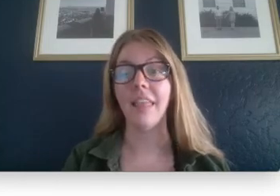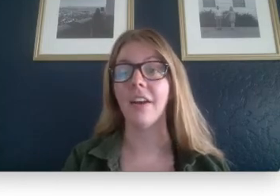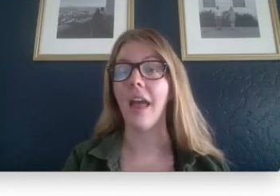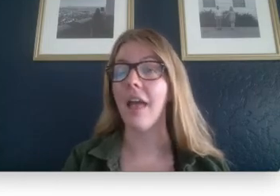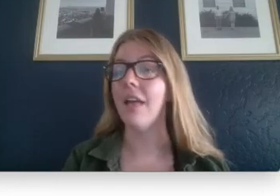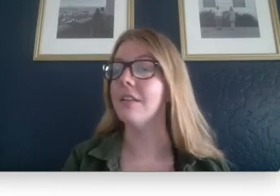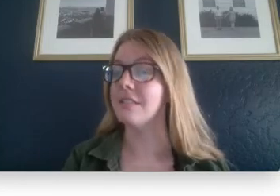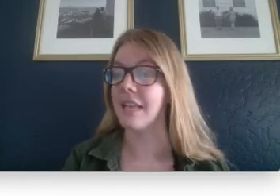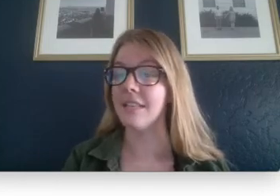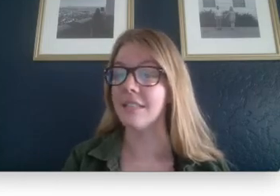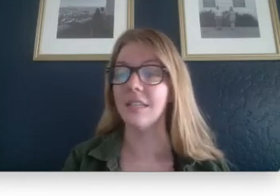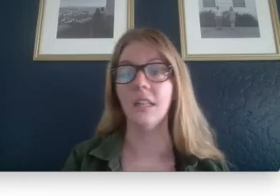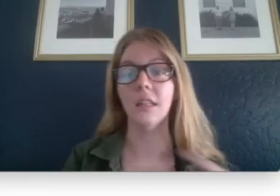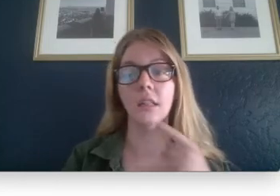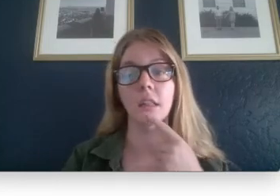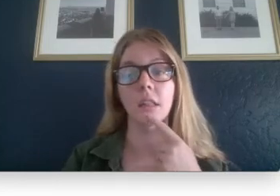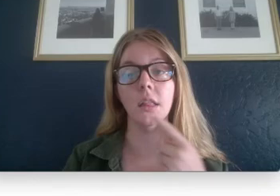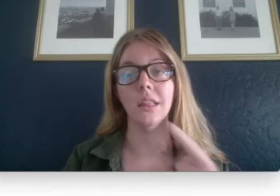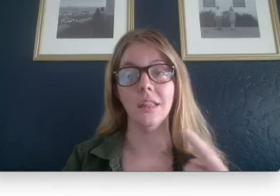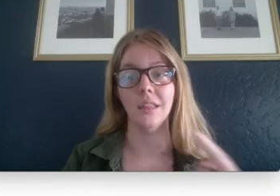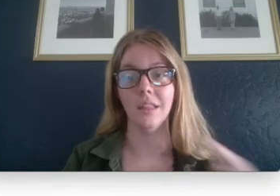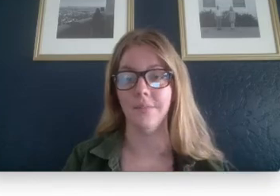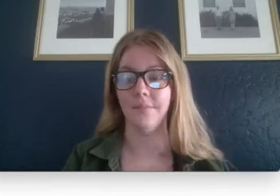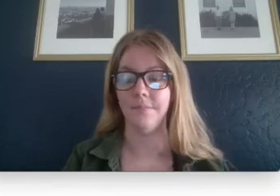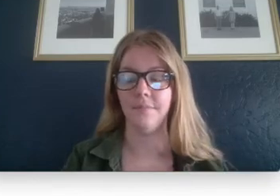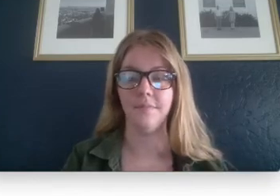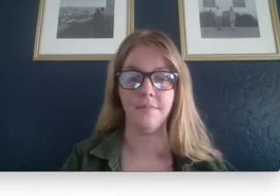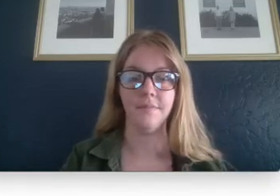The letter L says L.